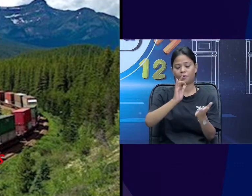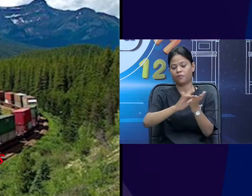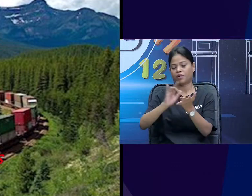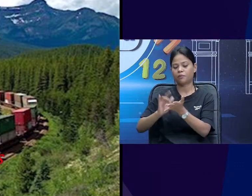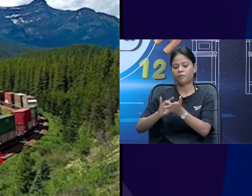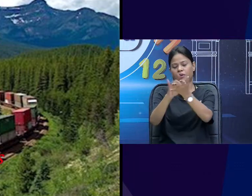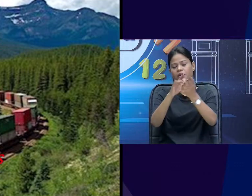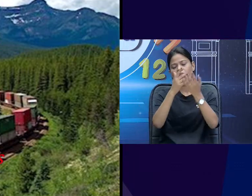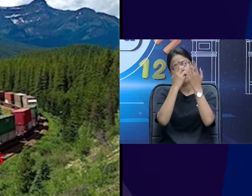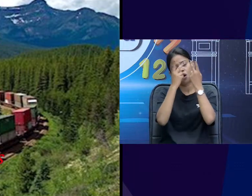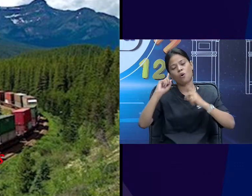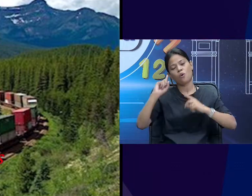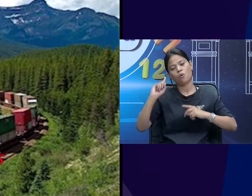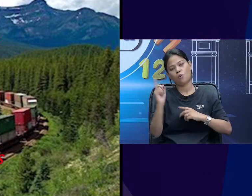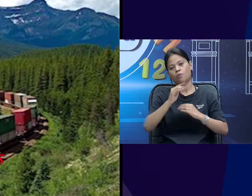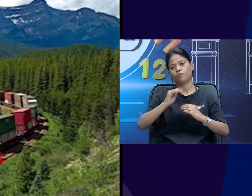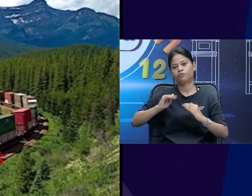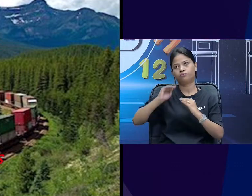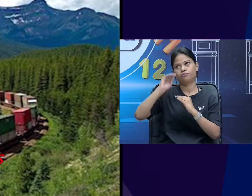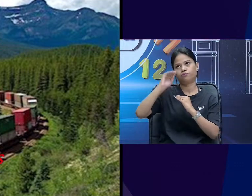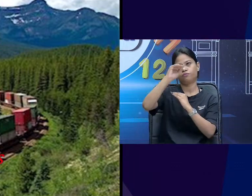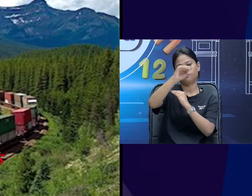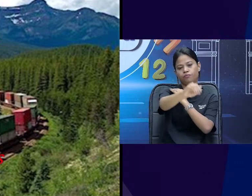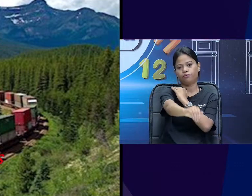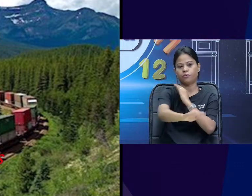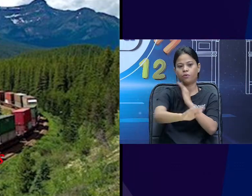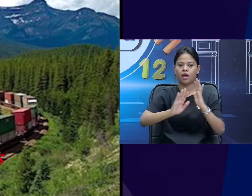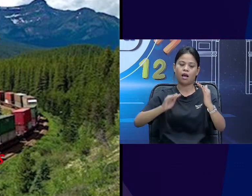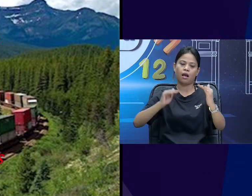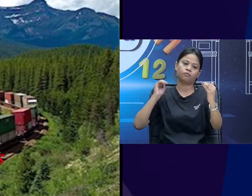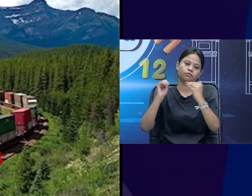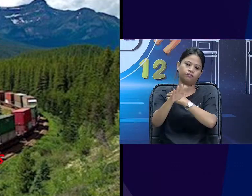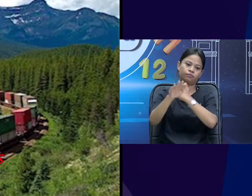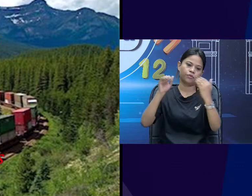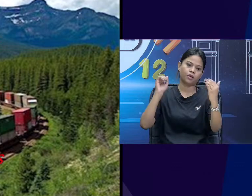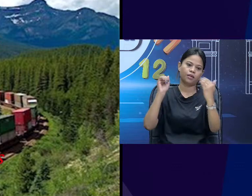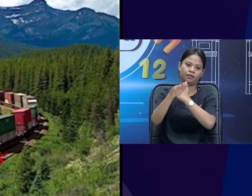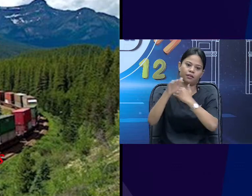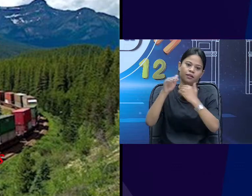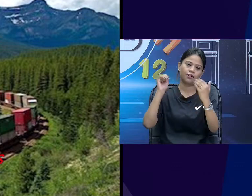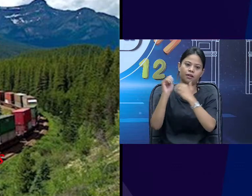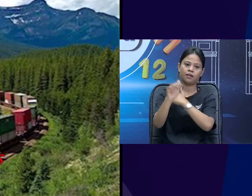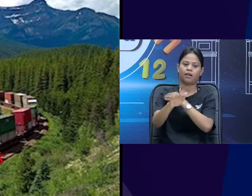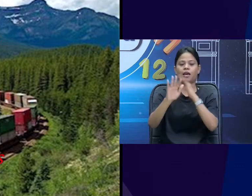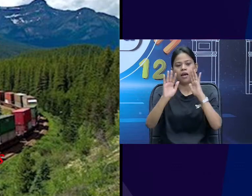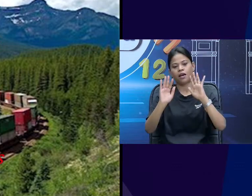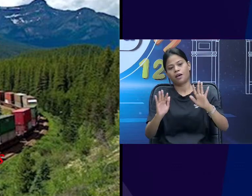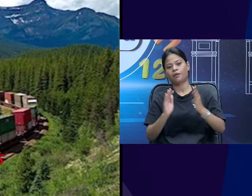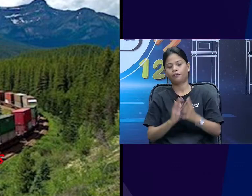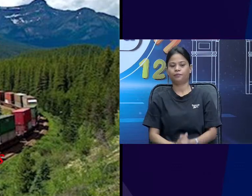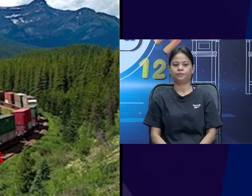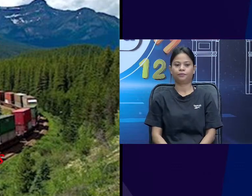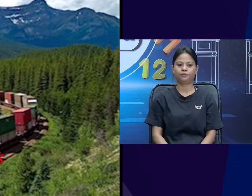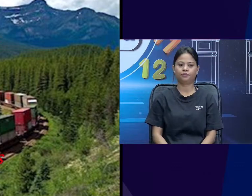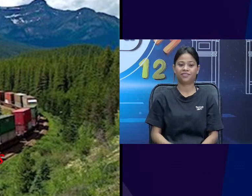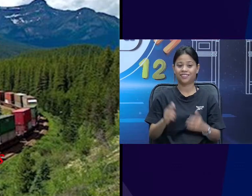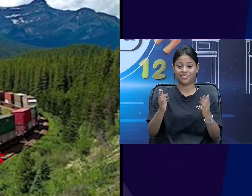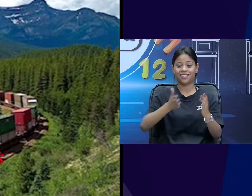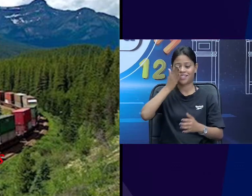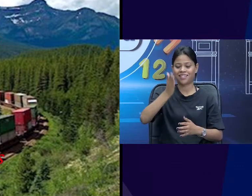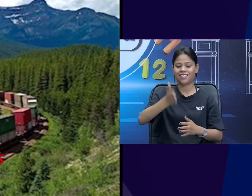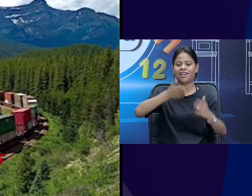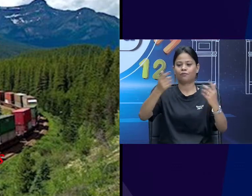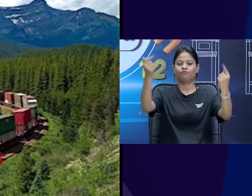say? Trains over the mountains, over the plains, over the rivers, here comes